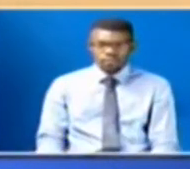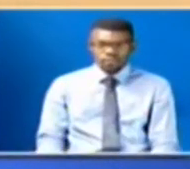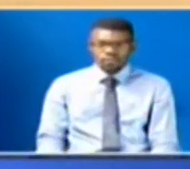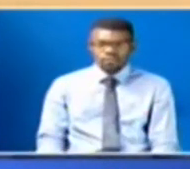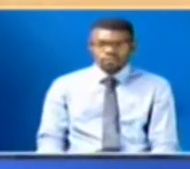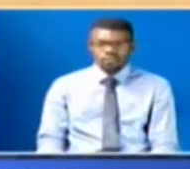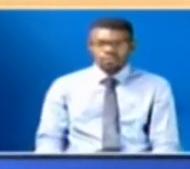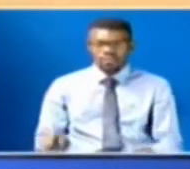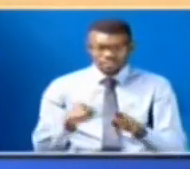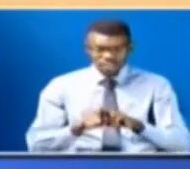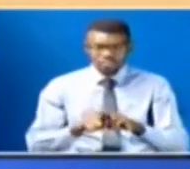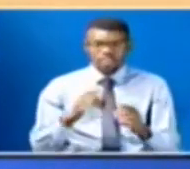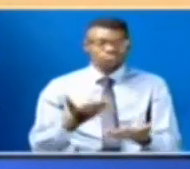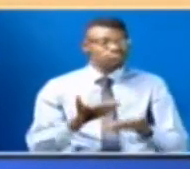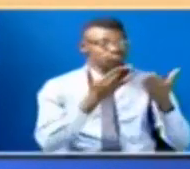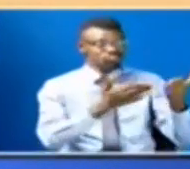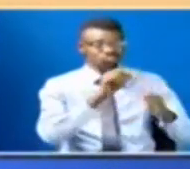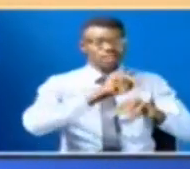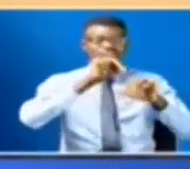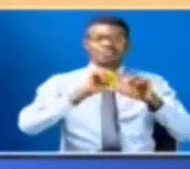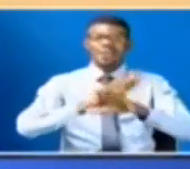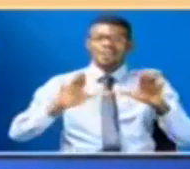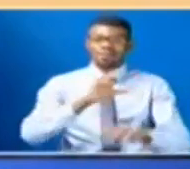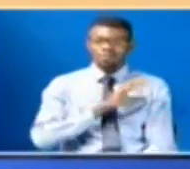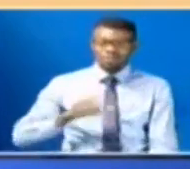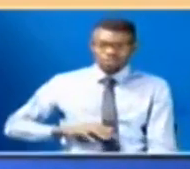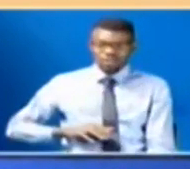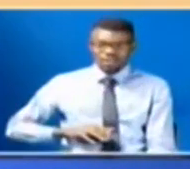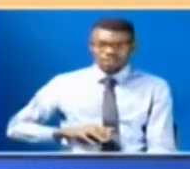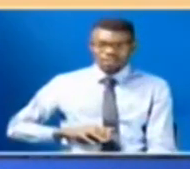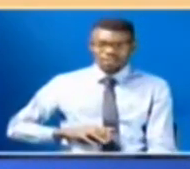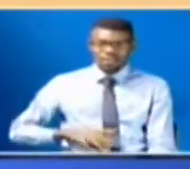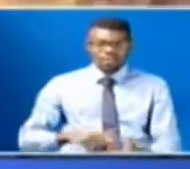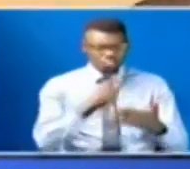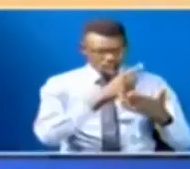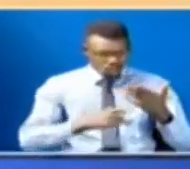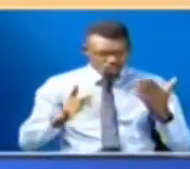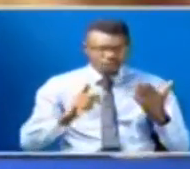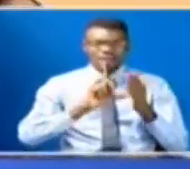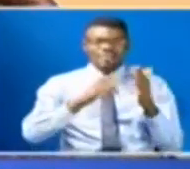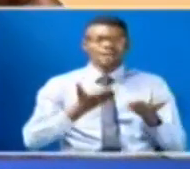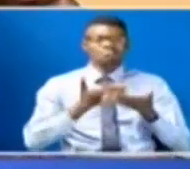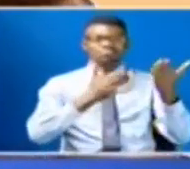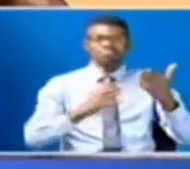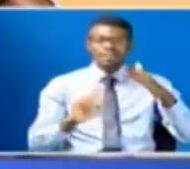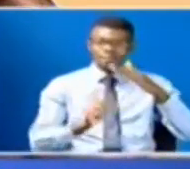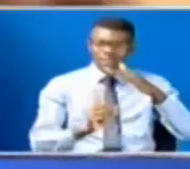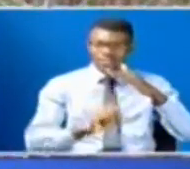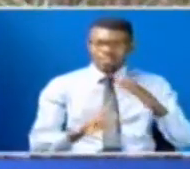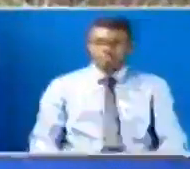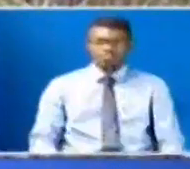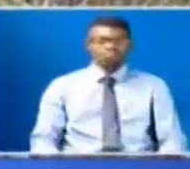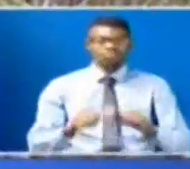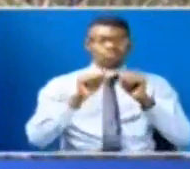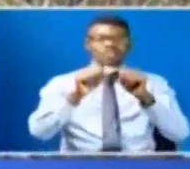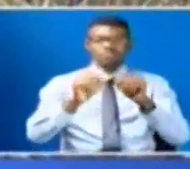form, which is forwarded to National Land Commission. National Land Commission then approves, then it goes to the ministry to extend the